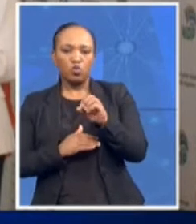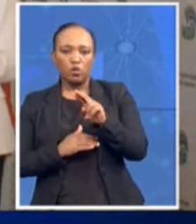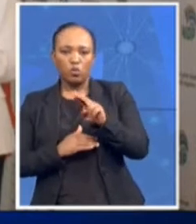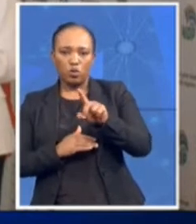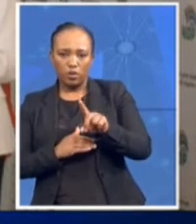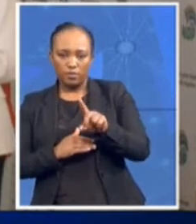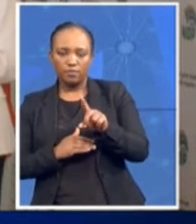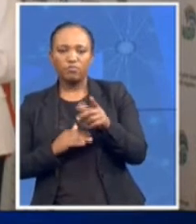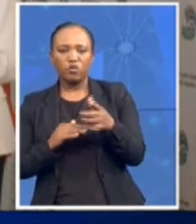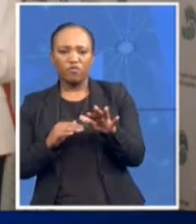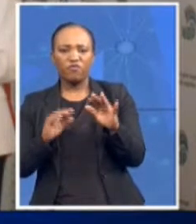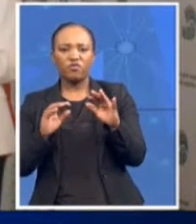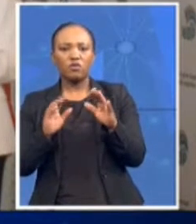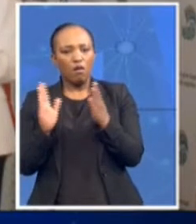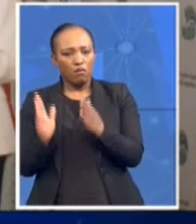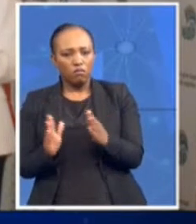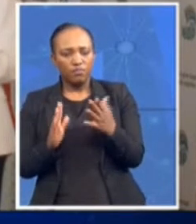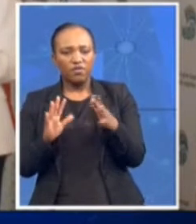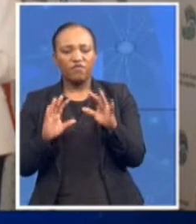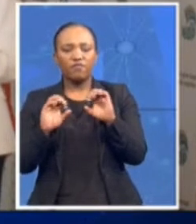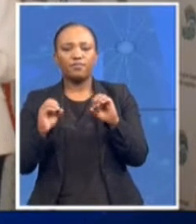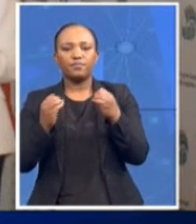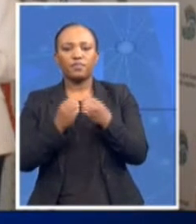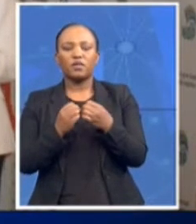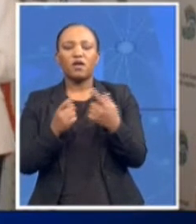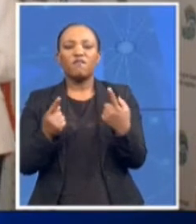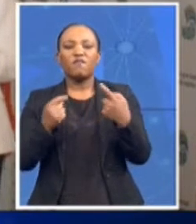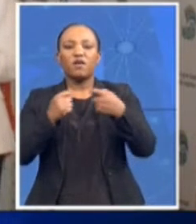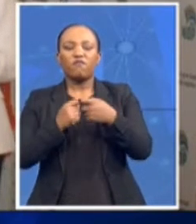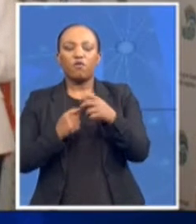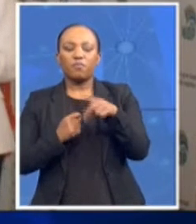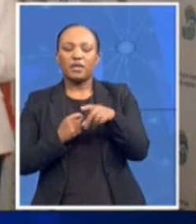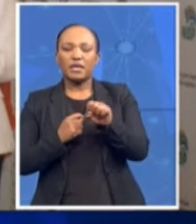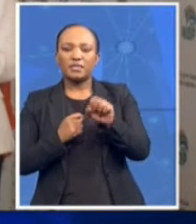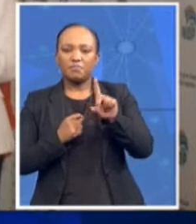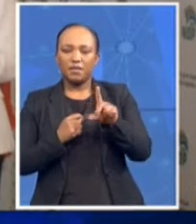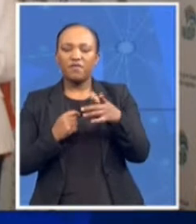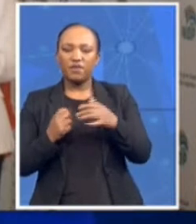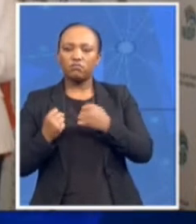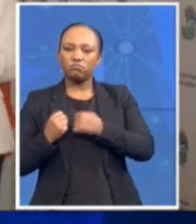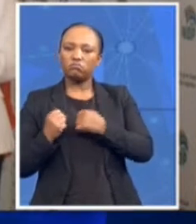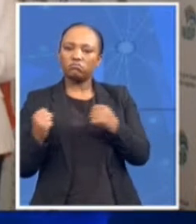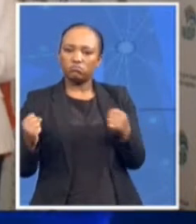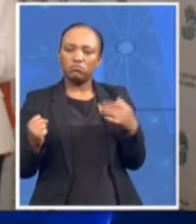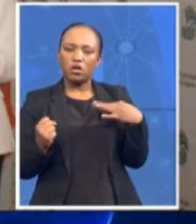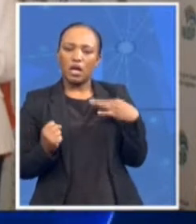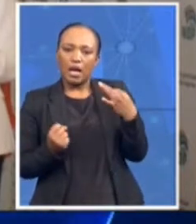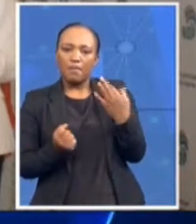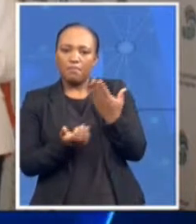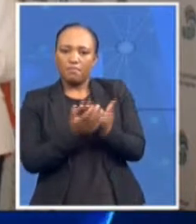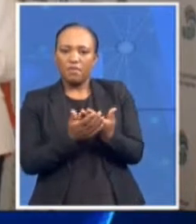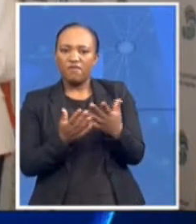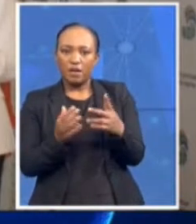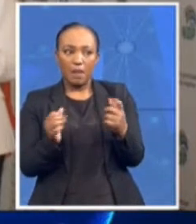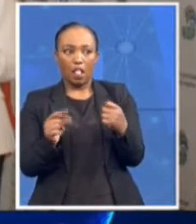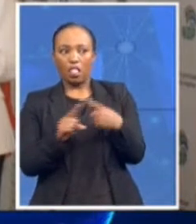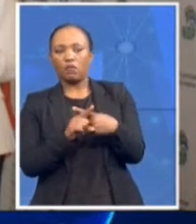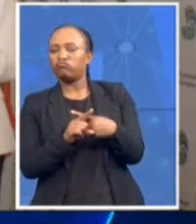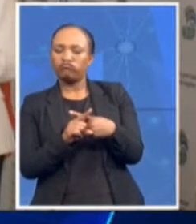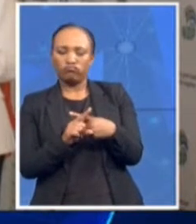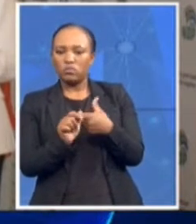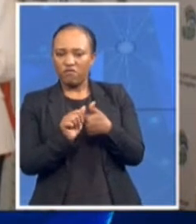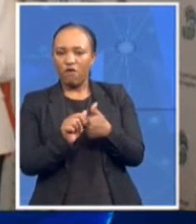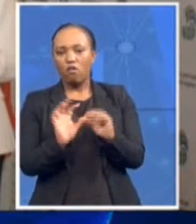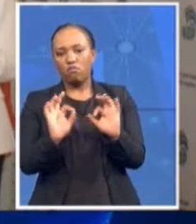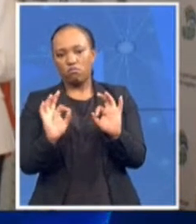the PESP and had declared their applications, were not conflicted, as they were not part of the adjudication